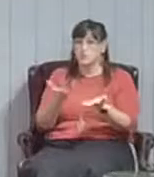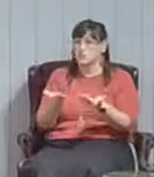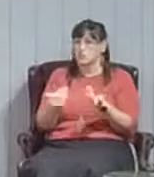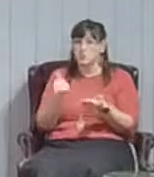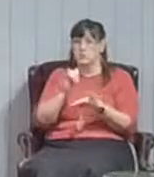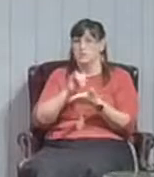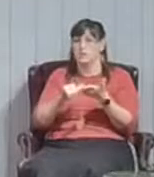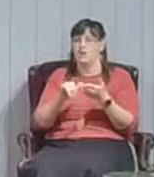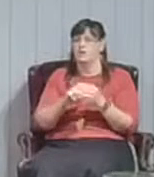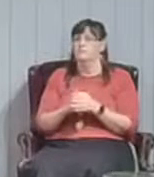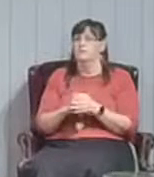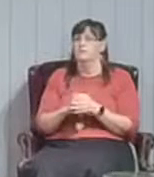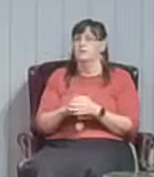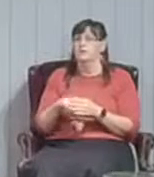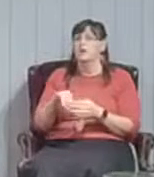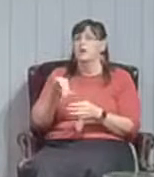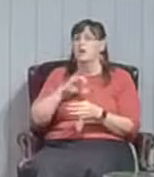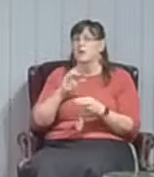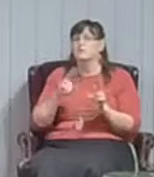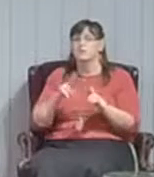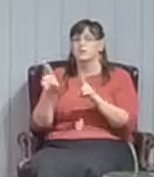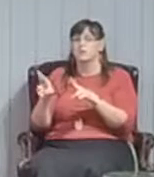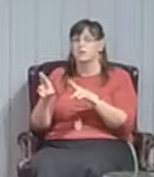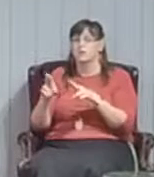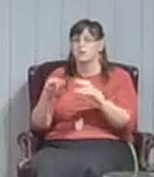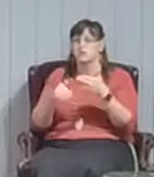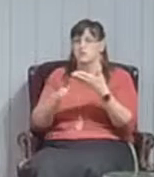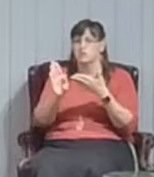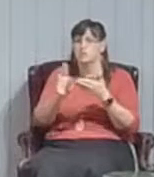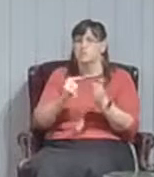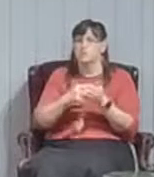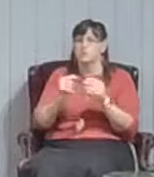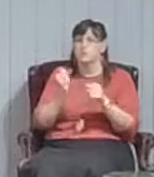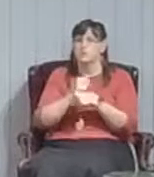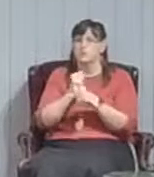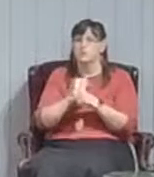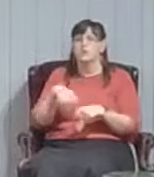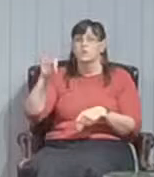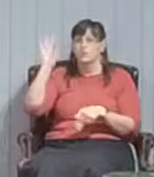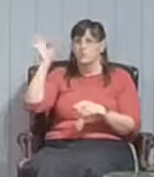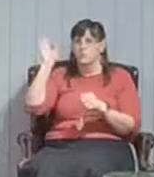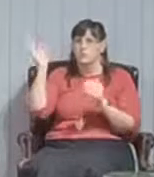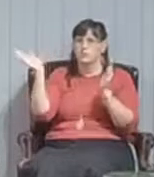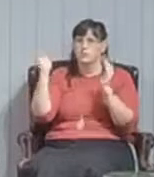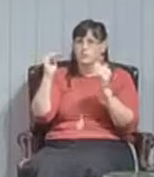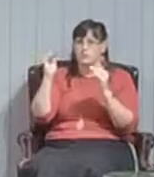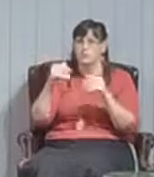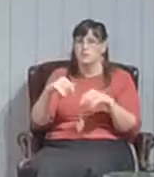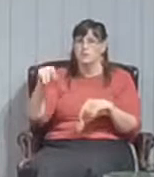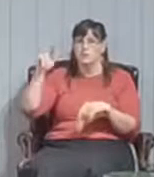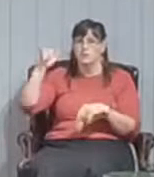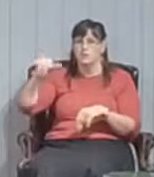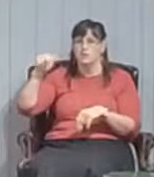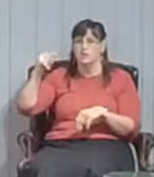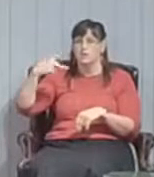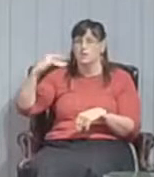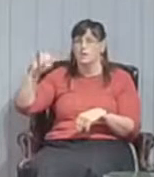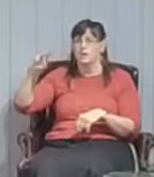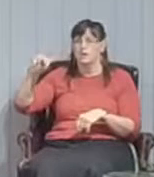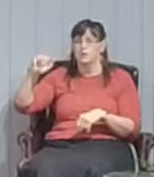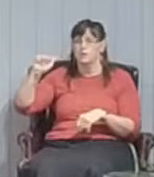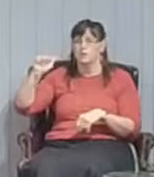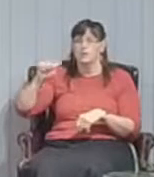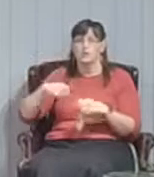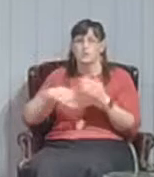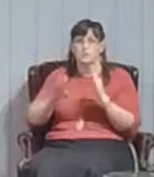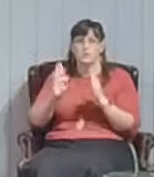I'm getting ready to go this week. We're going to go to a preacher's meeting in Yakima. I've been going to this meeting for I don't even know how